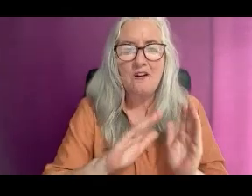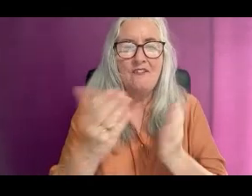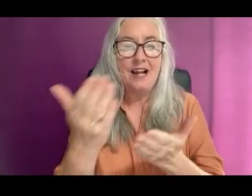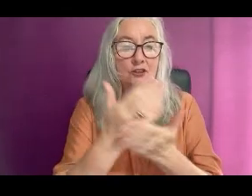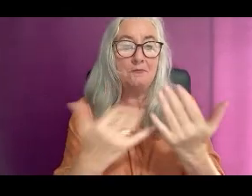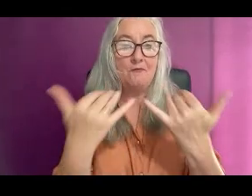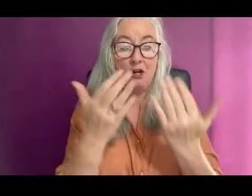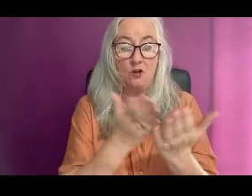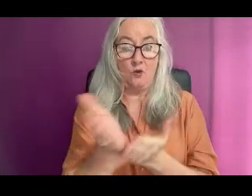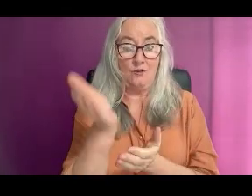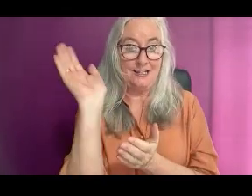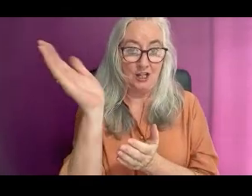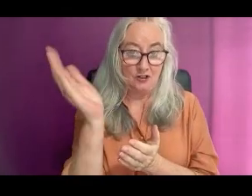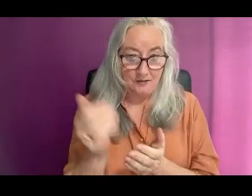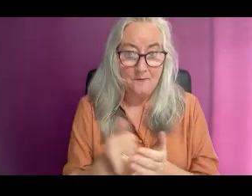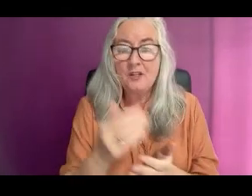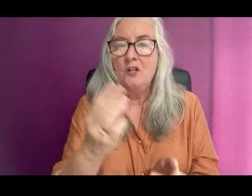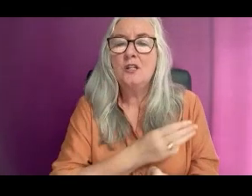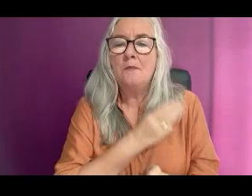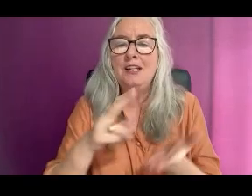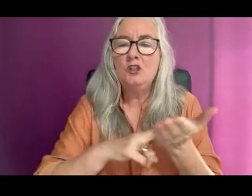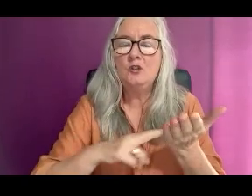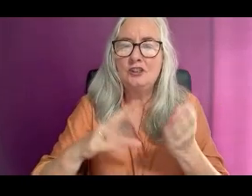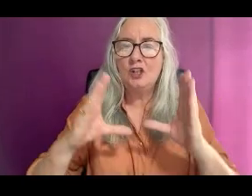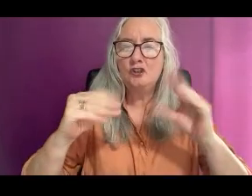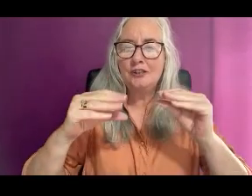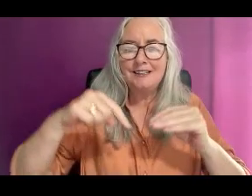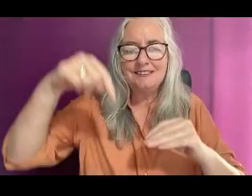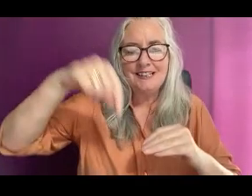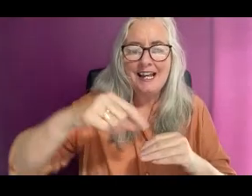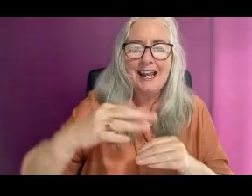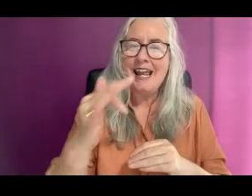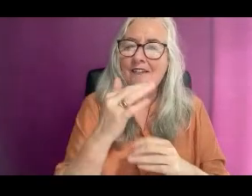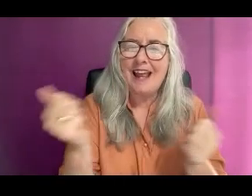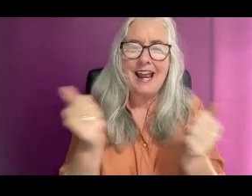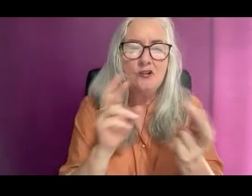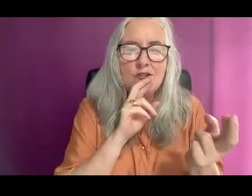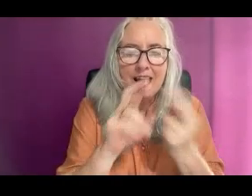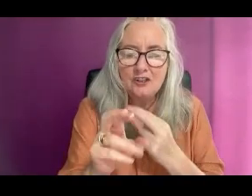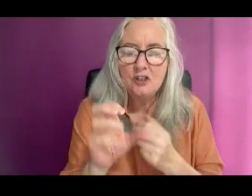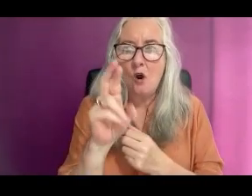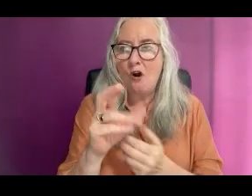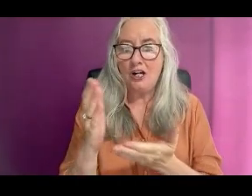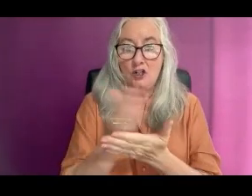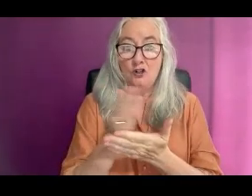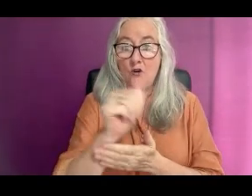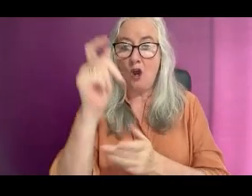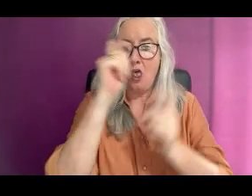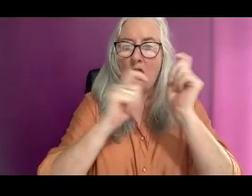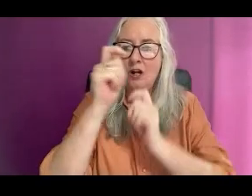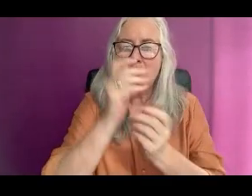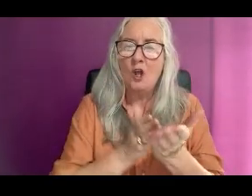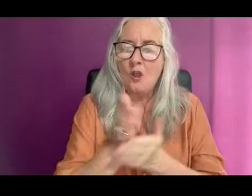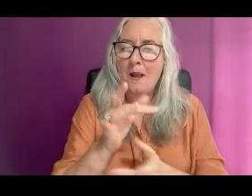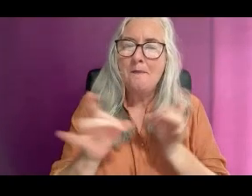sessions. Please use the chat functionality to input any reactions or share your thoughts during the session. I think it just makes it